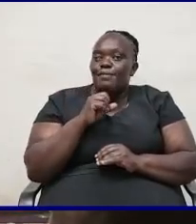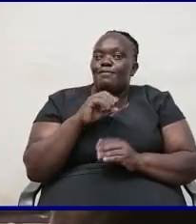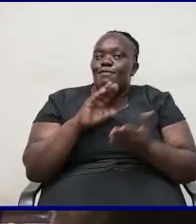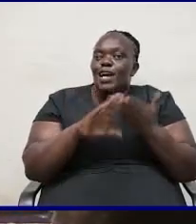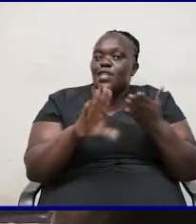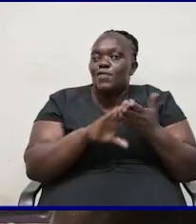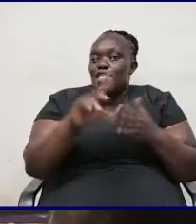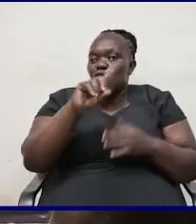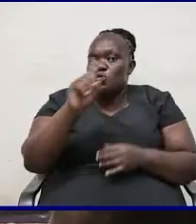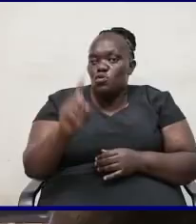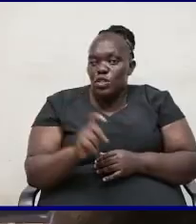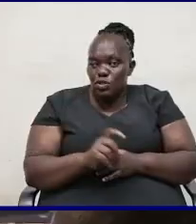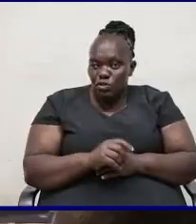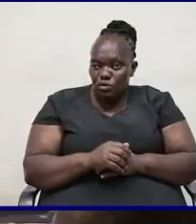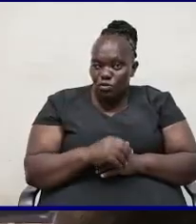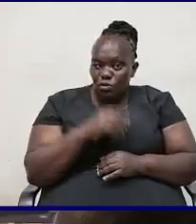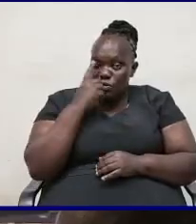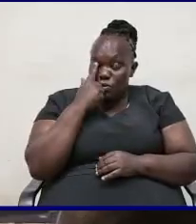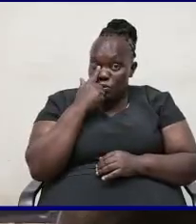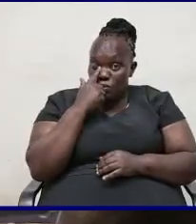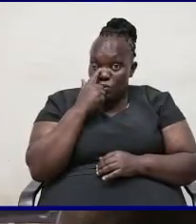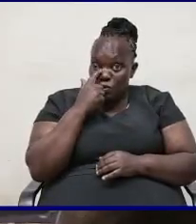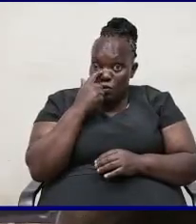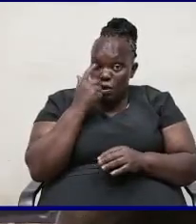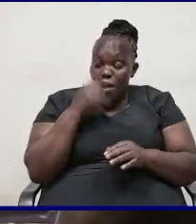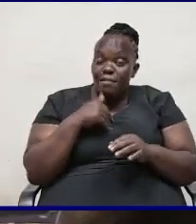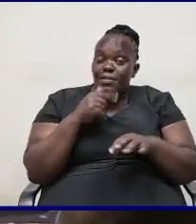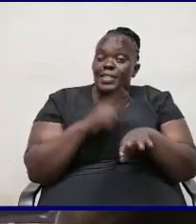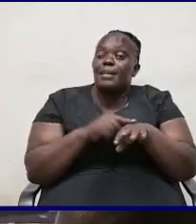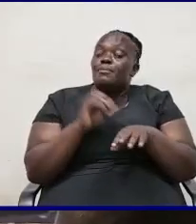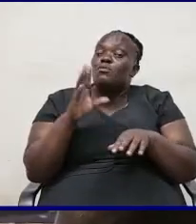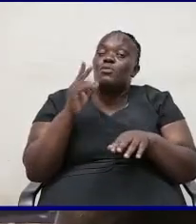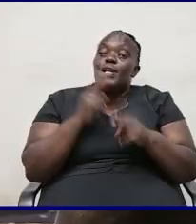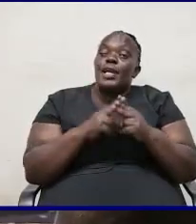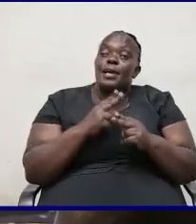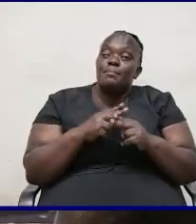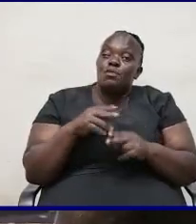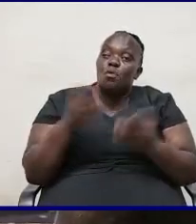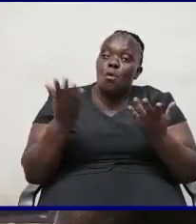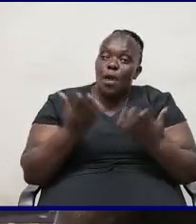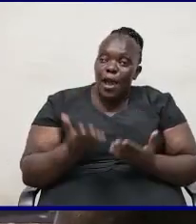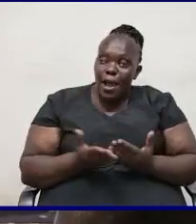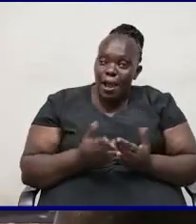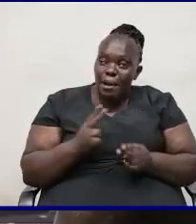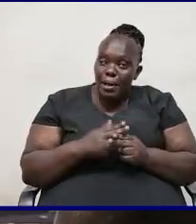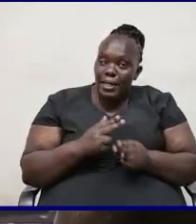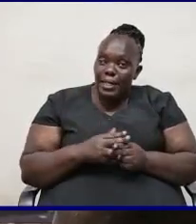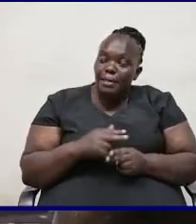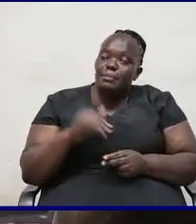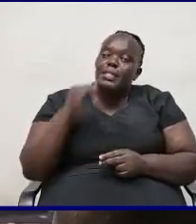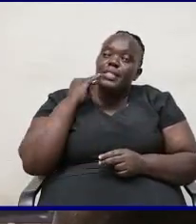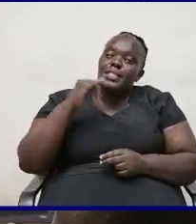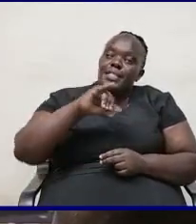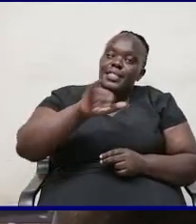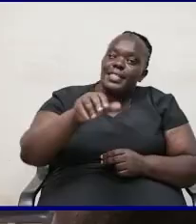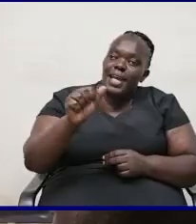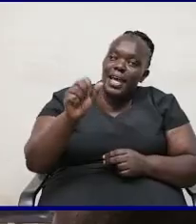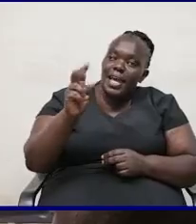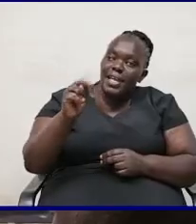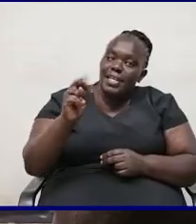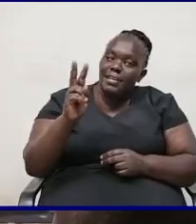quickly here. Yes. Faster. Probably you don't have time. Your name and where you come from and your question. Well, my name is